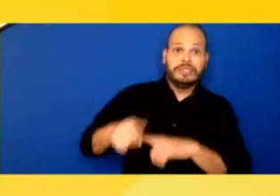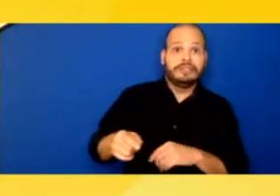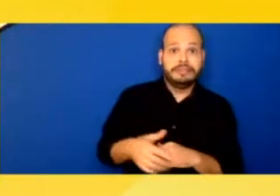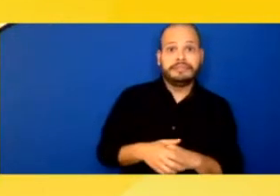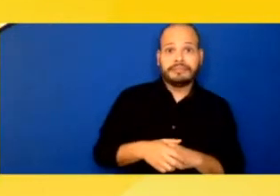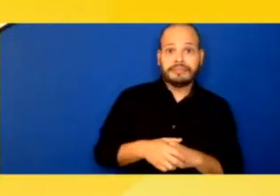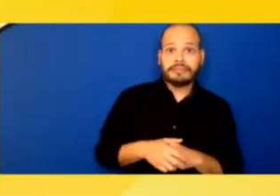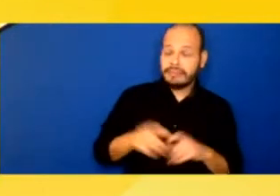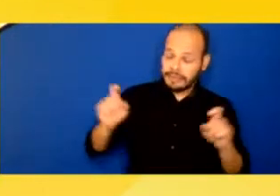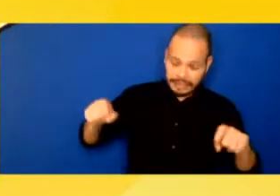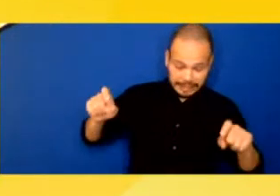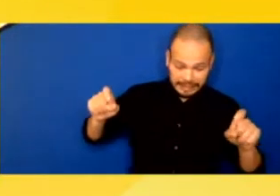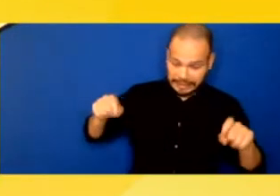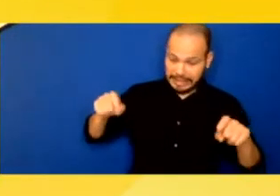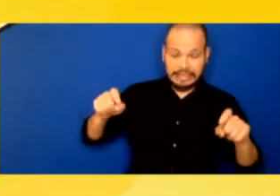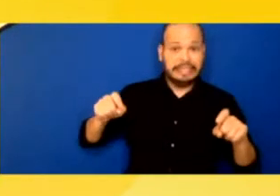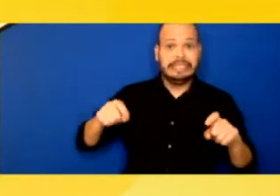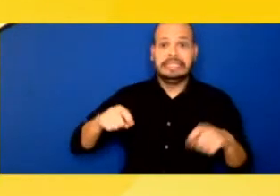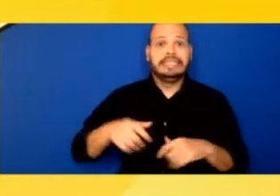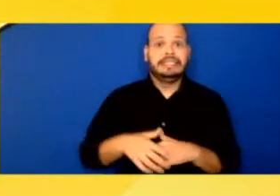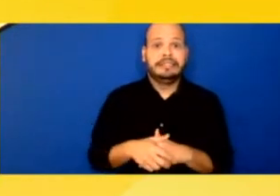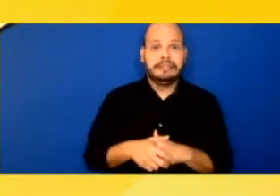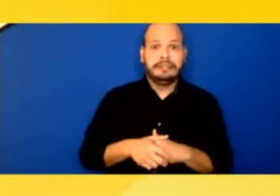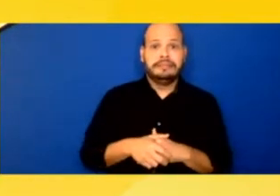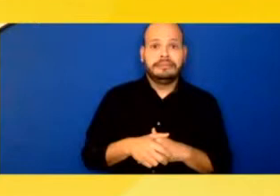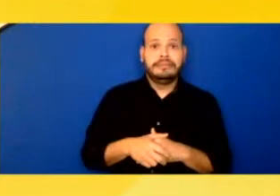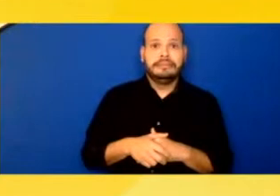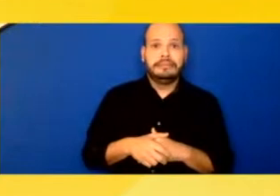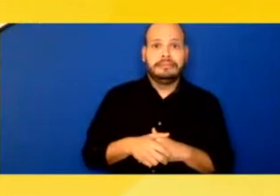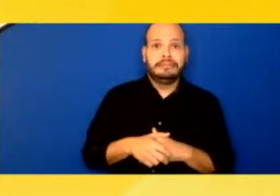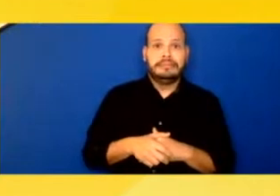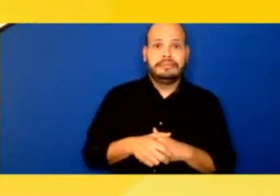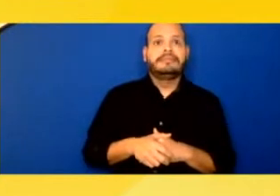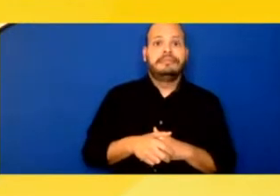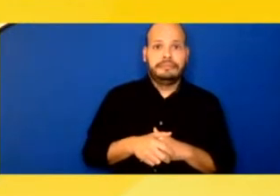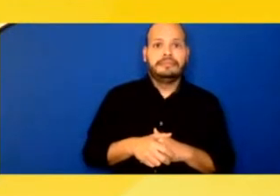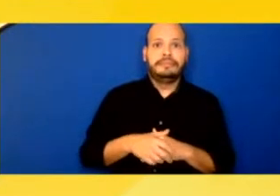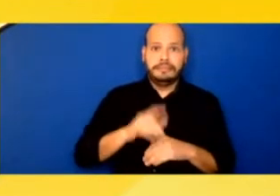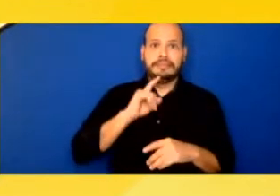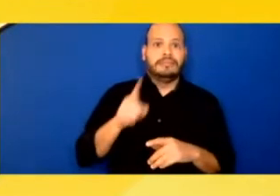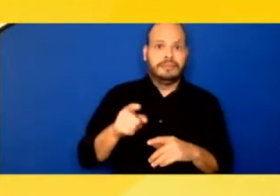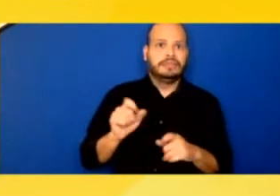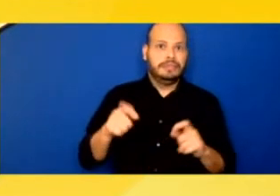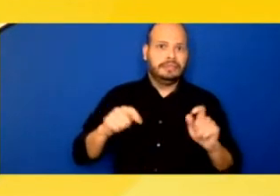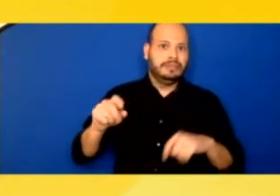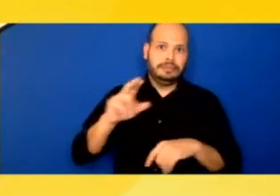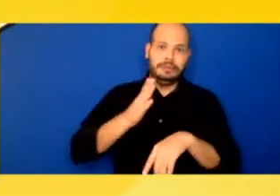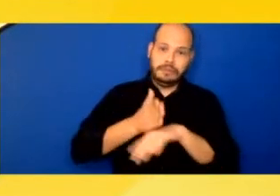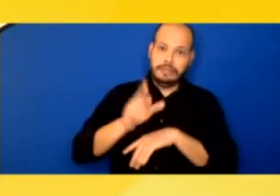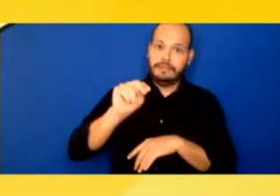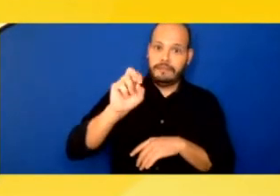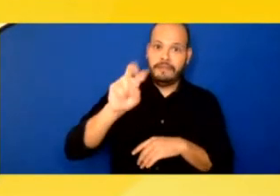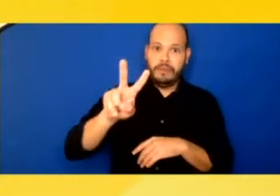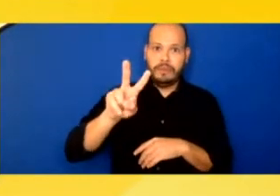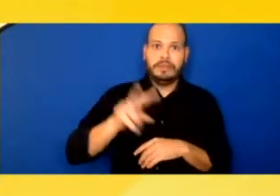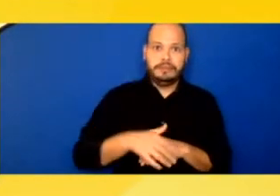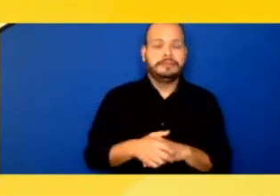work. God bless you. Amen. Amen. Amen. Thank you, Bishop Barber. Dr.